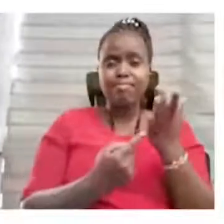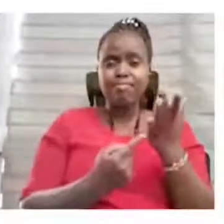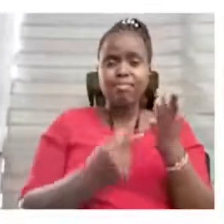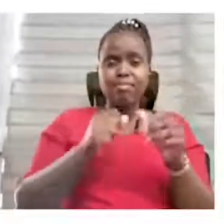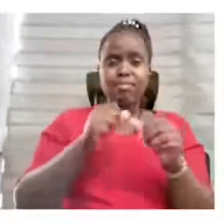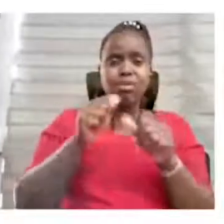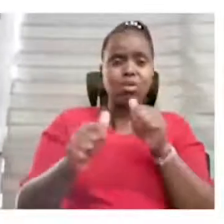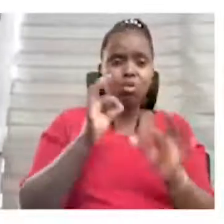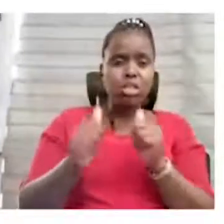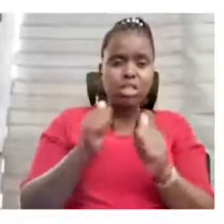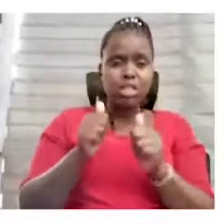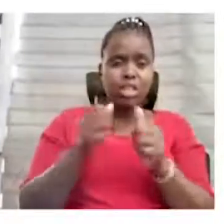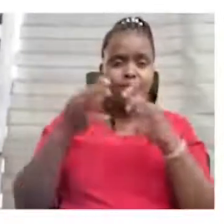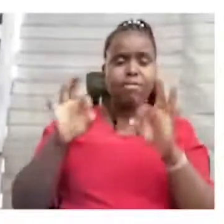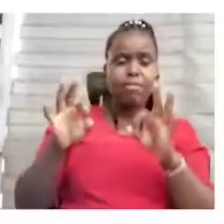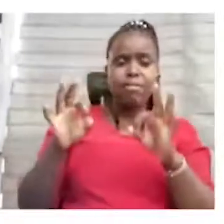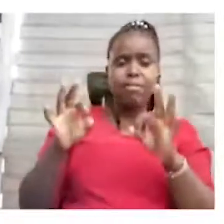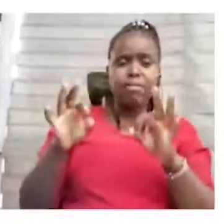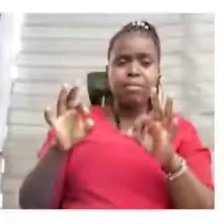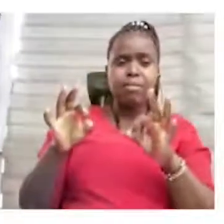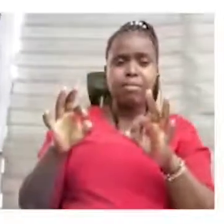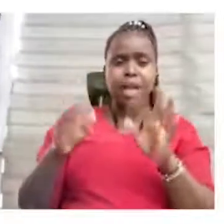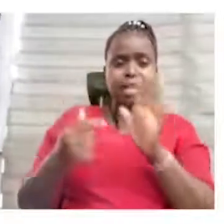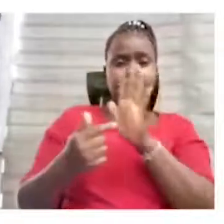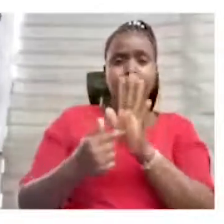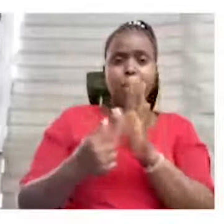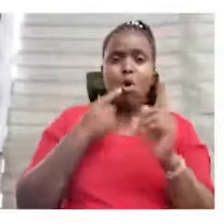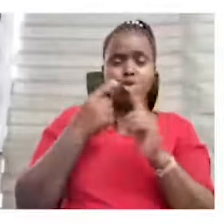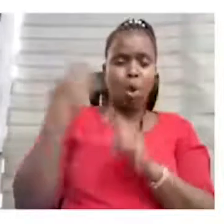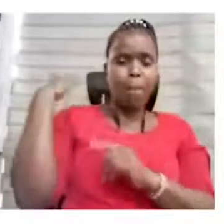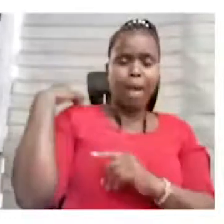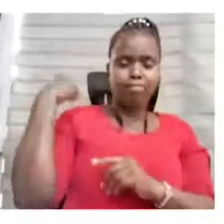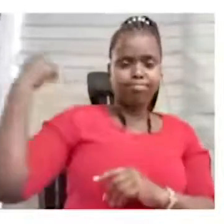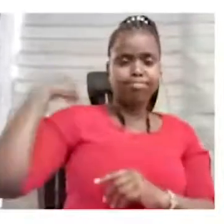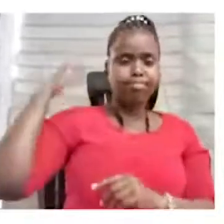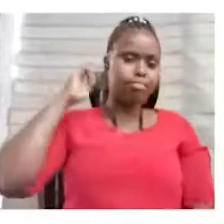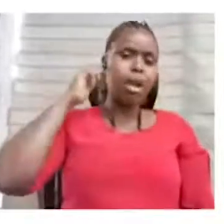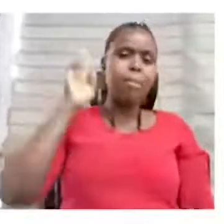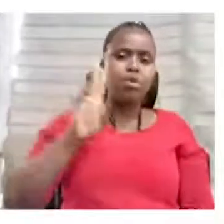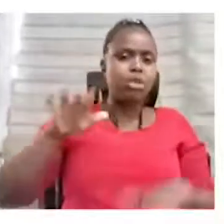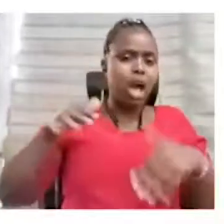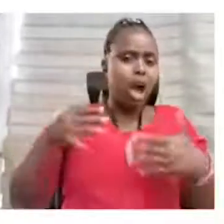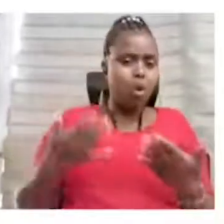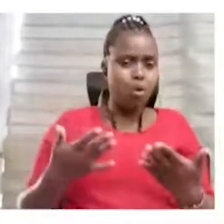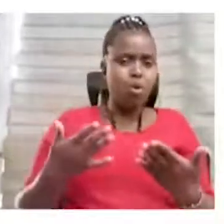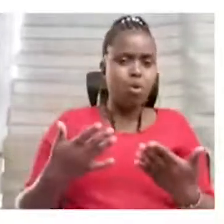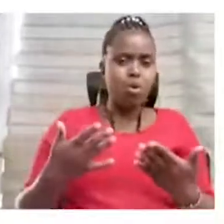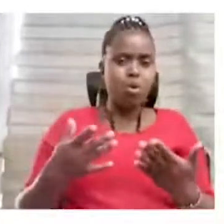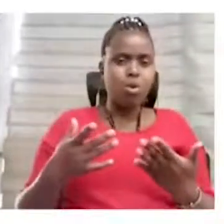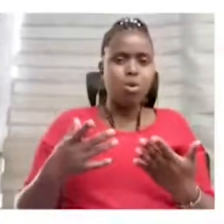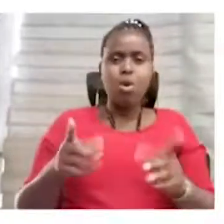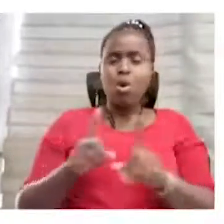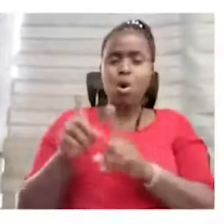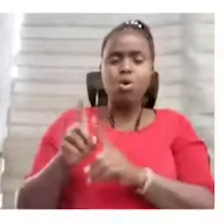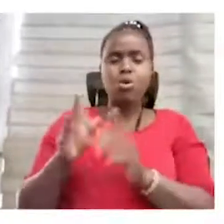that platform, like TalkBack, which allows a blind user to interact with the Android device using